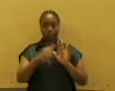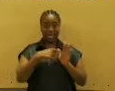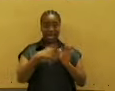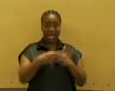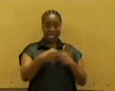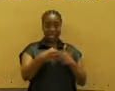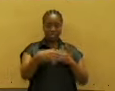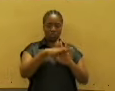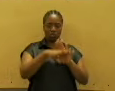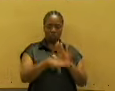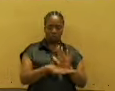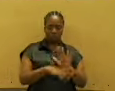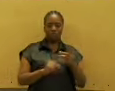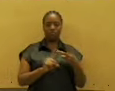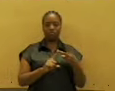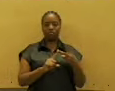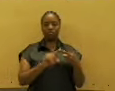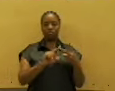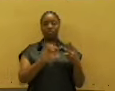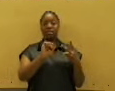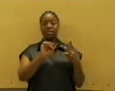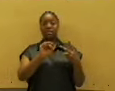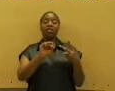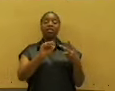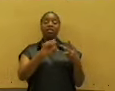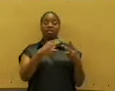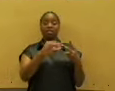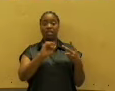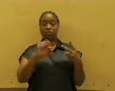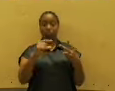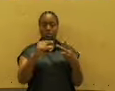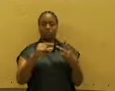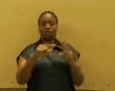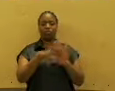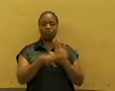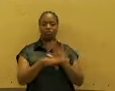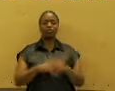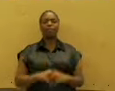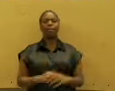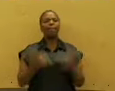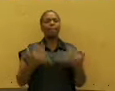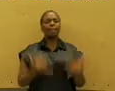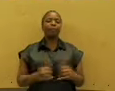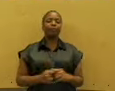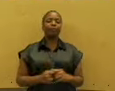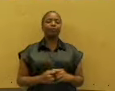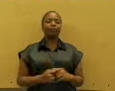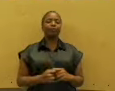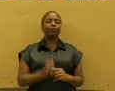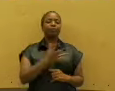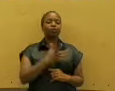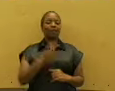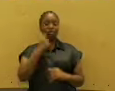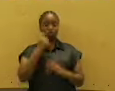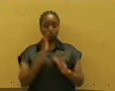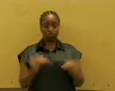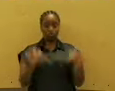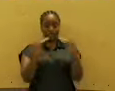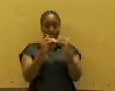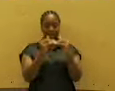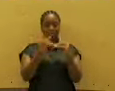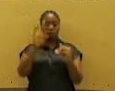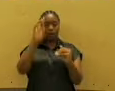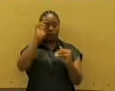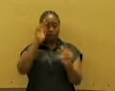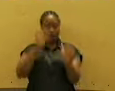at the CSA&G broadly. So I'd like us to please bring our attention to gender justice. And please, as I'm giving you definitions from